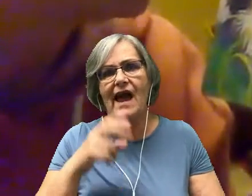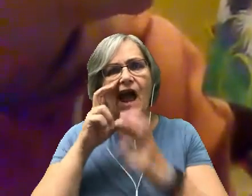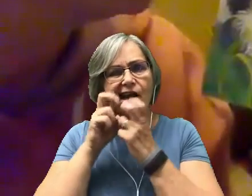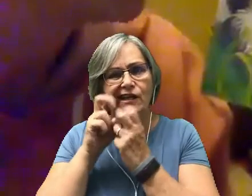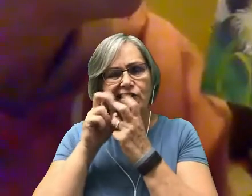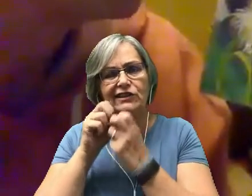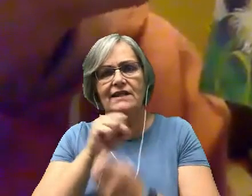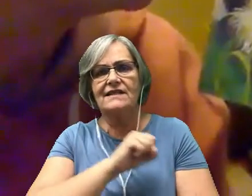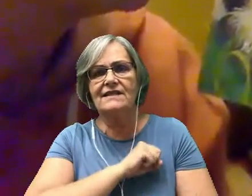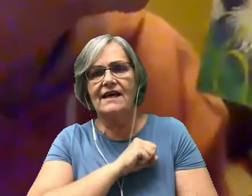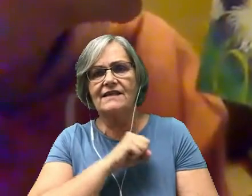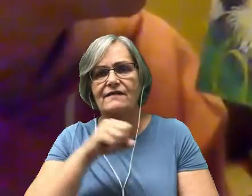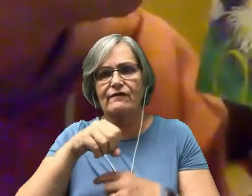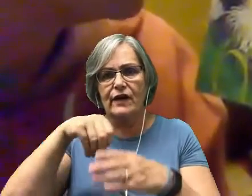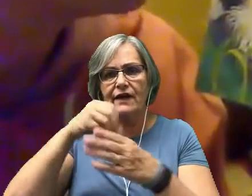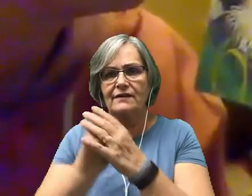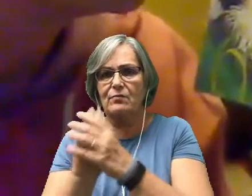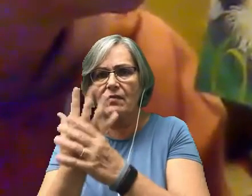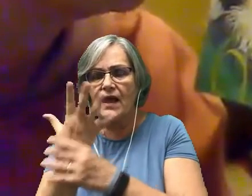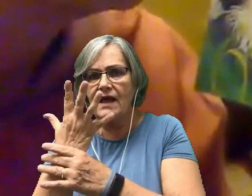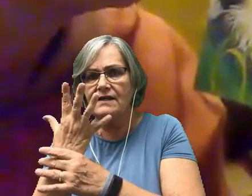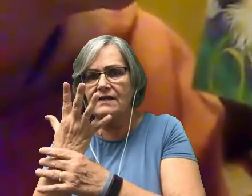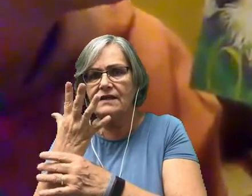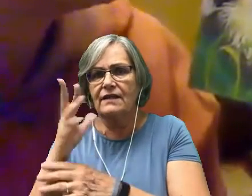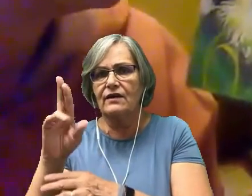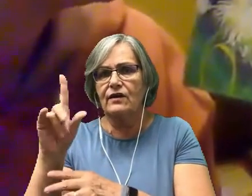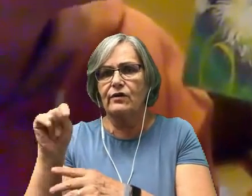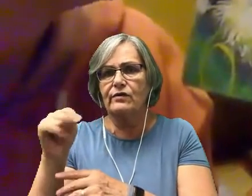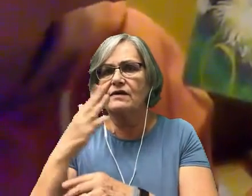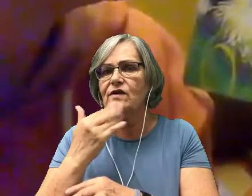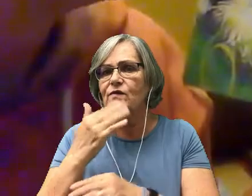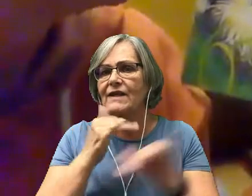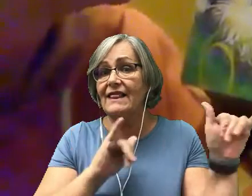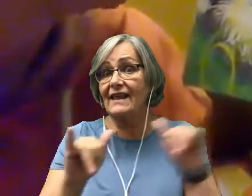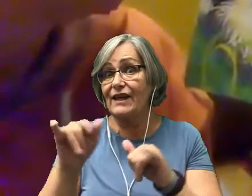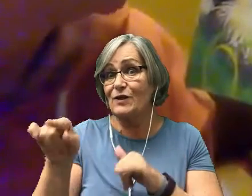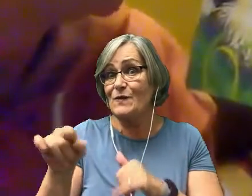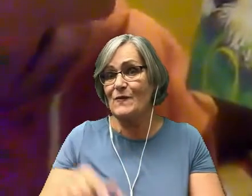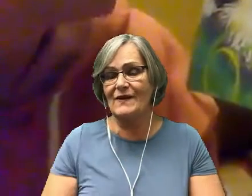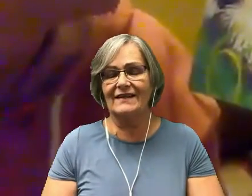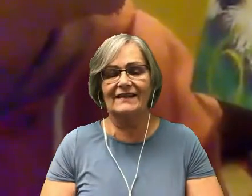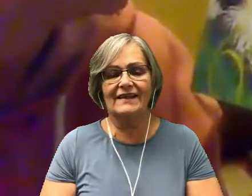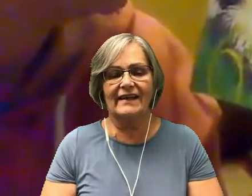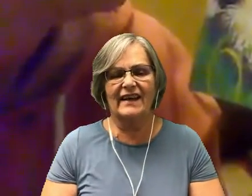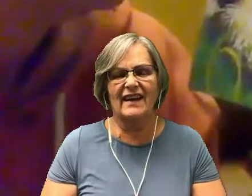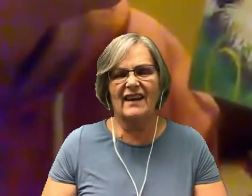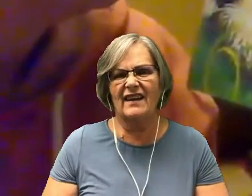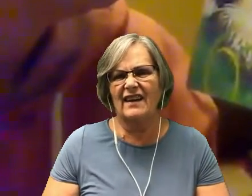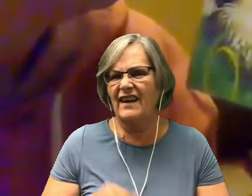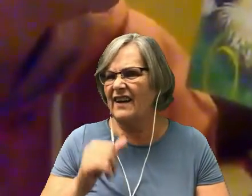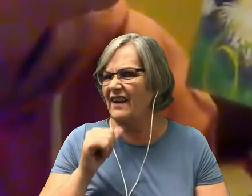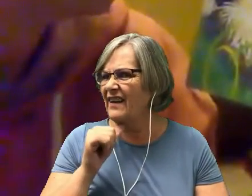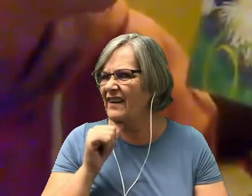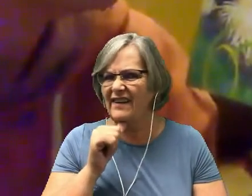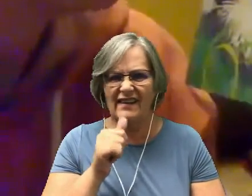said Poppy. "I'm chewing sassafras root. Sassafras root is sweet, like you."